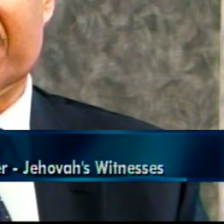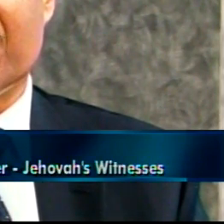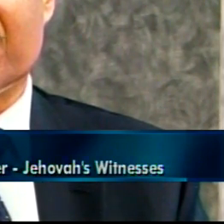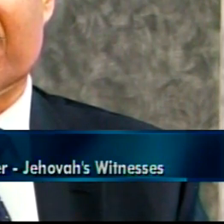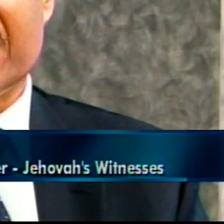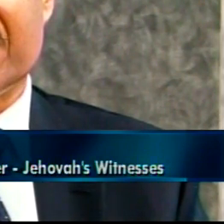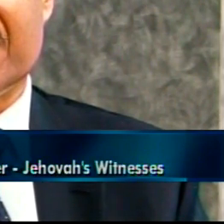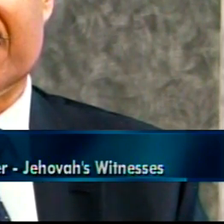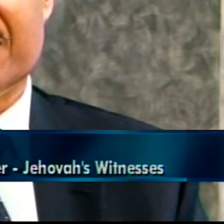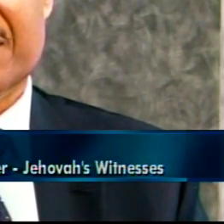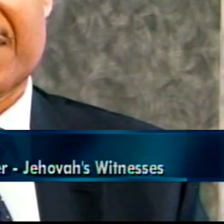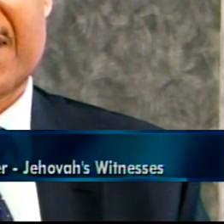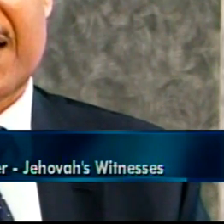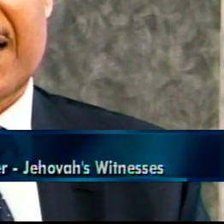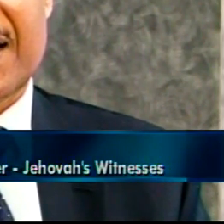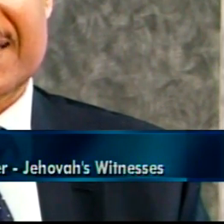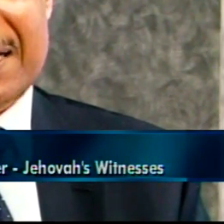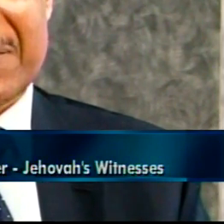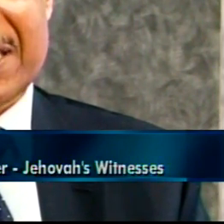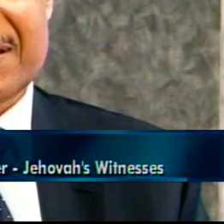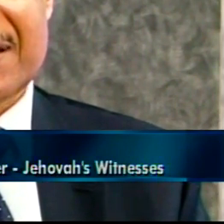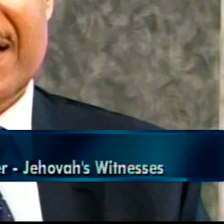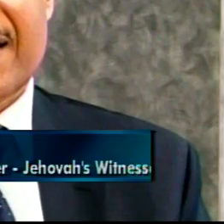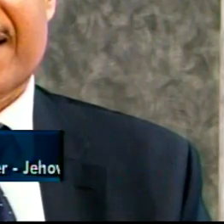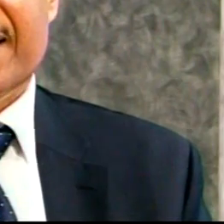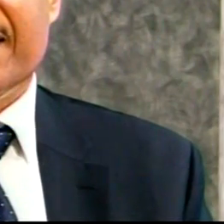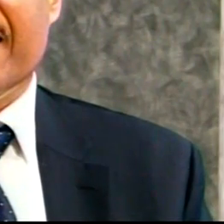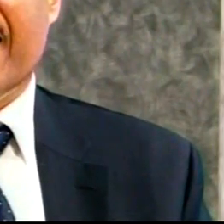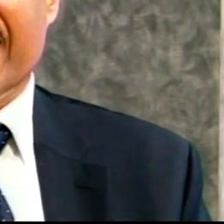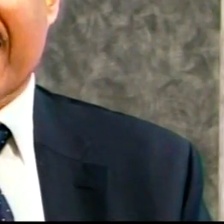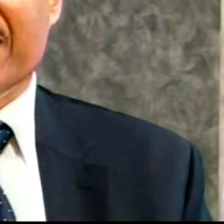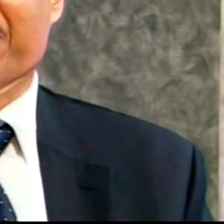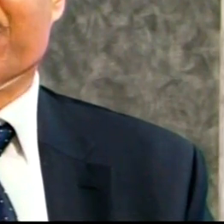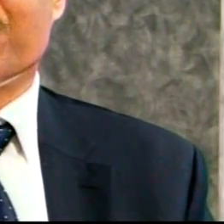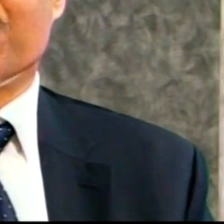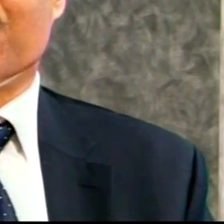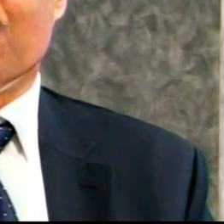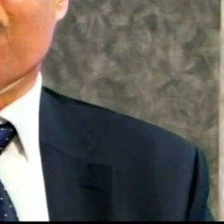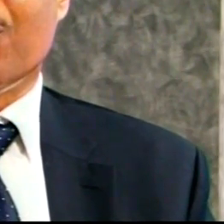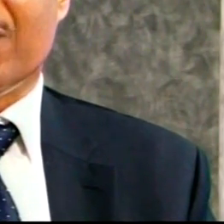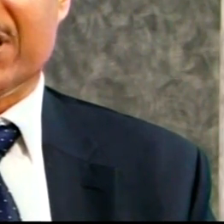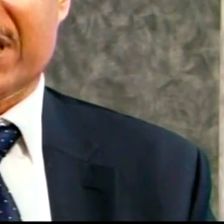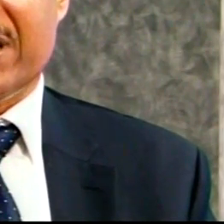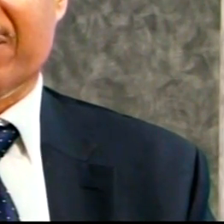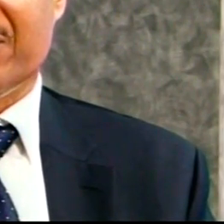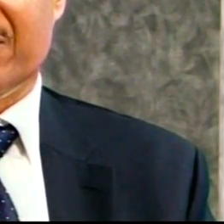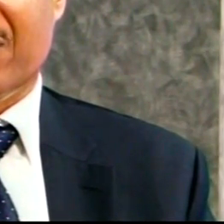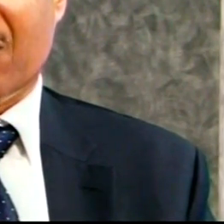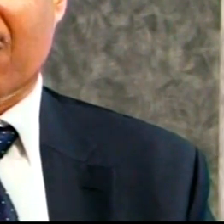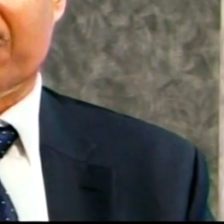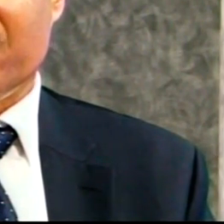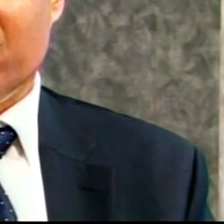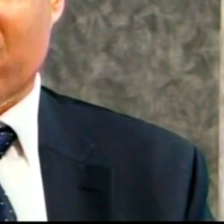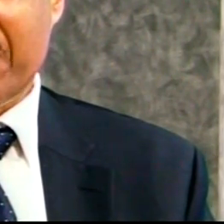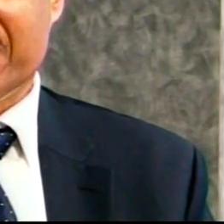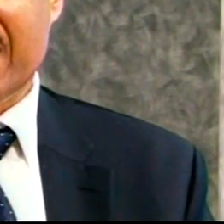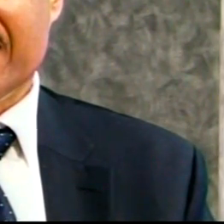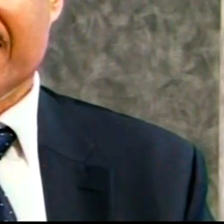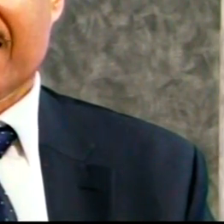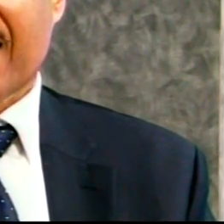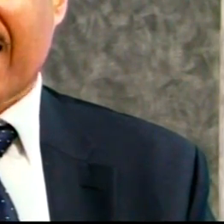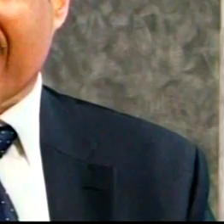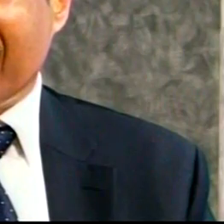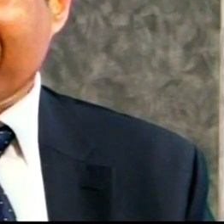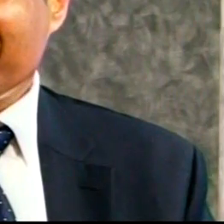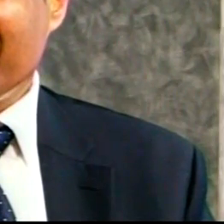Keep Seeking Jehovah's Righteousness assemblies, that individual can go on the jw.org